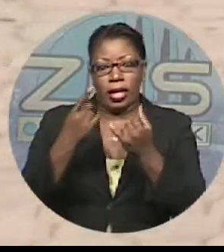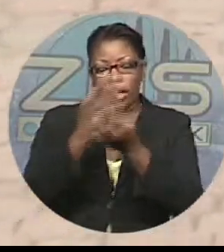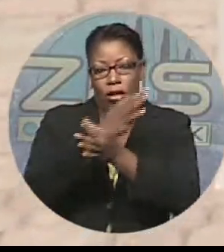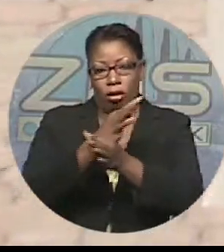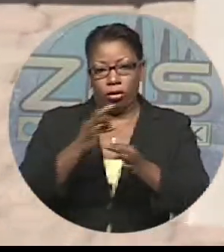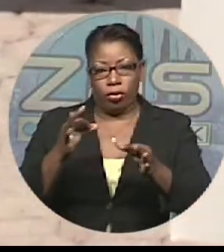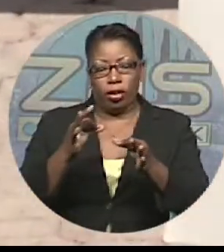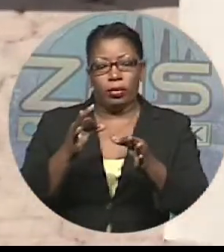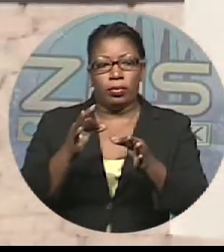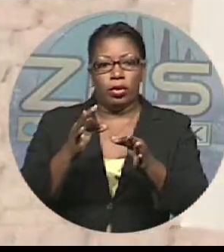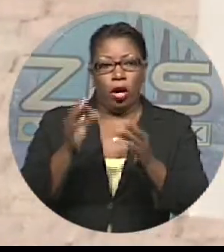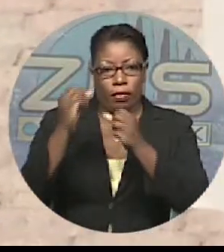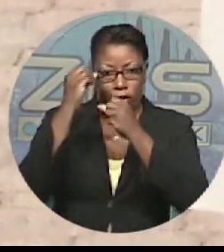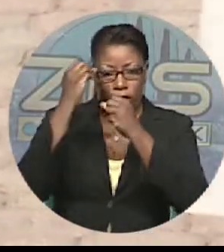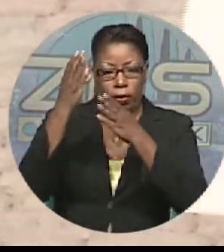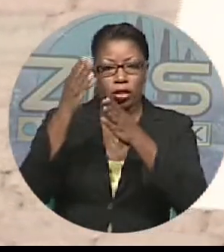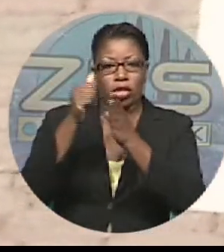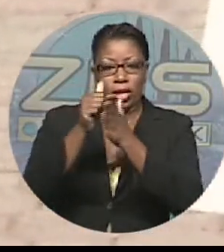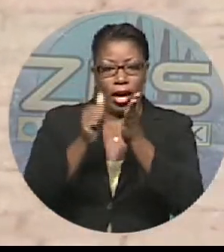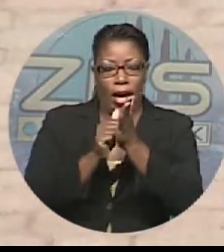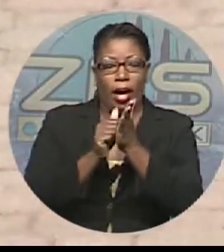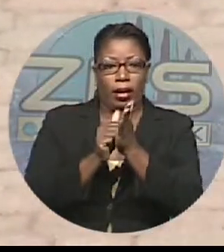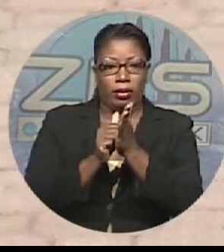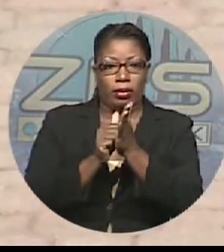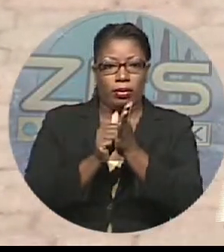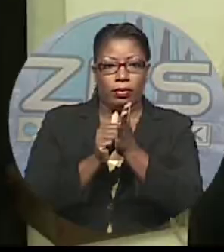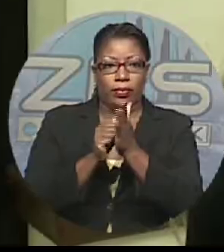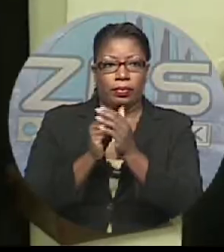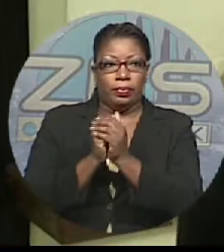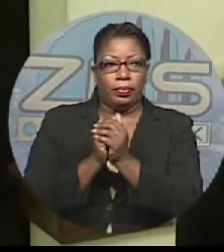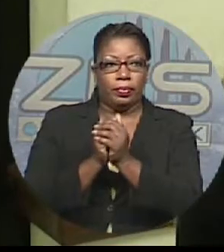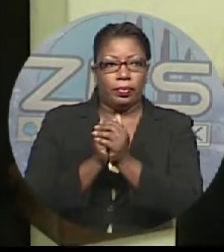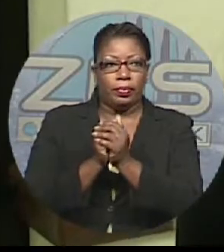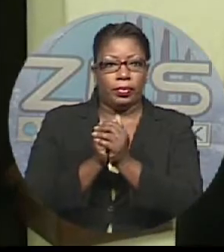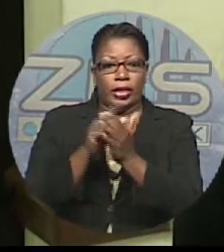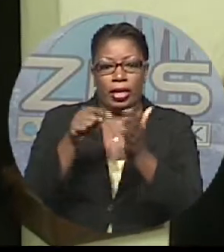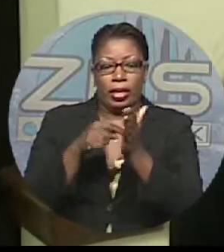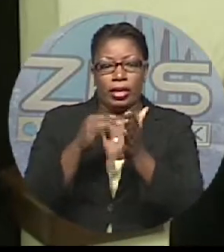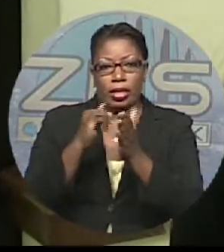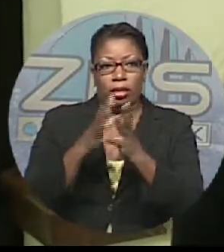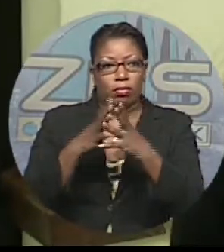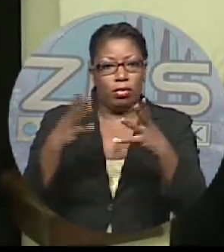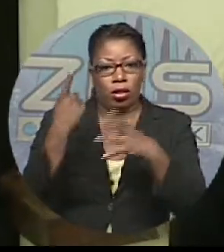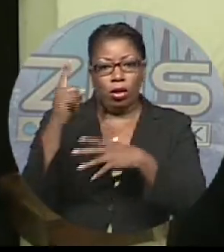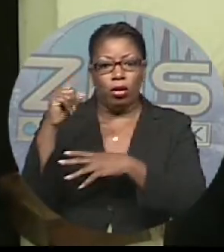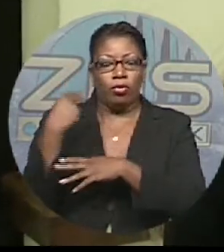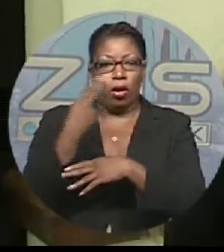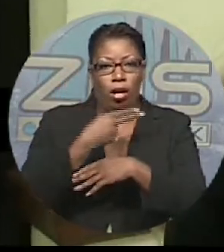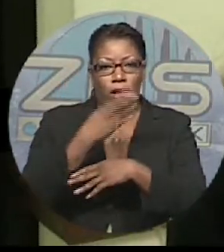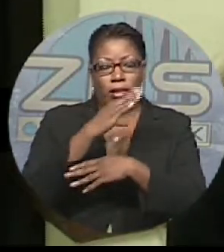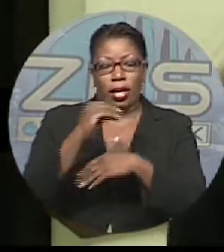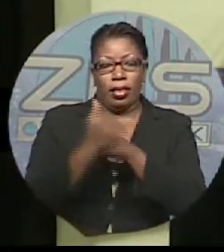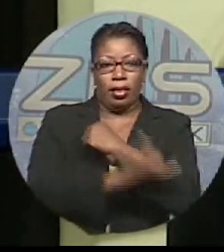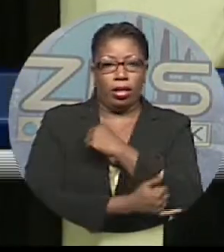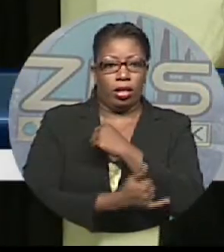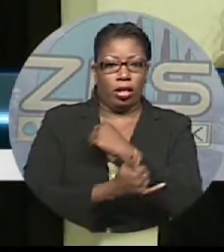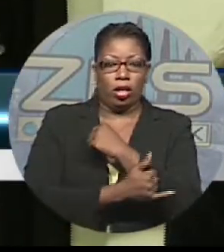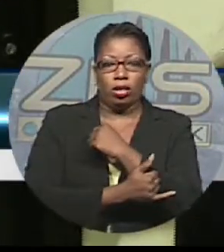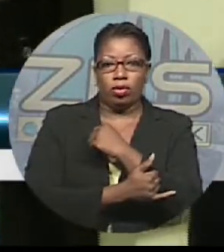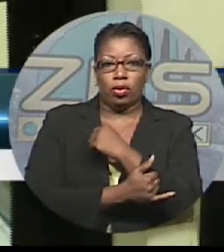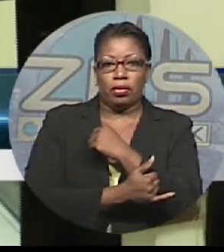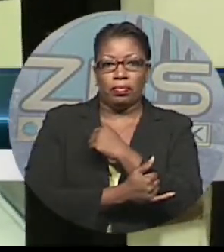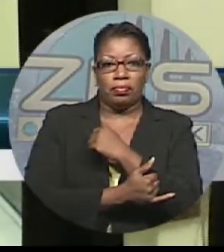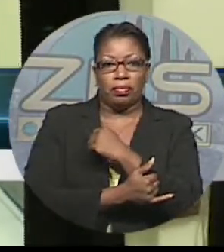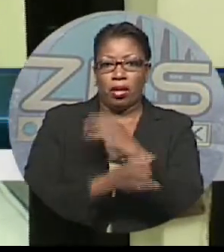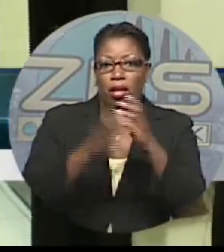is necessary in order to settle such matters more quickly. This is huge for us and for the country. It took us a